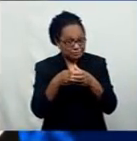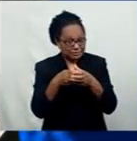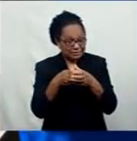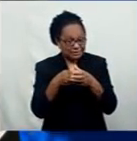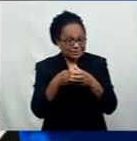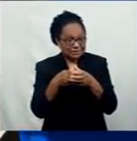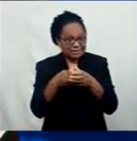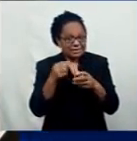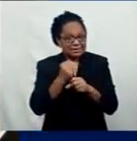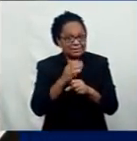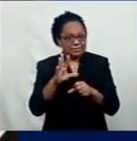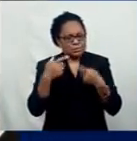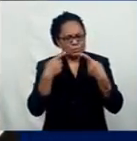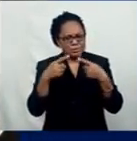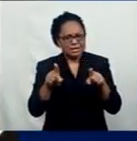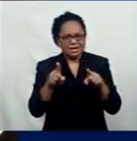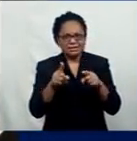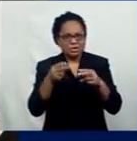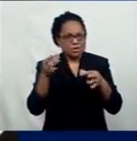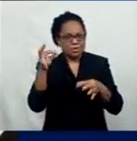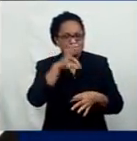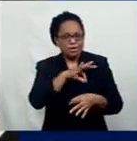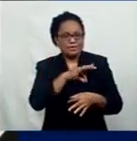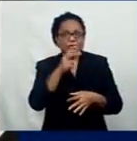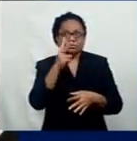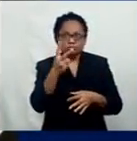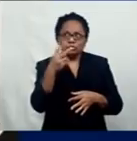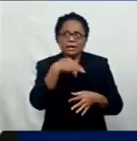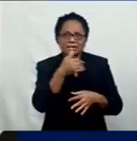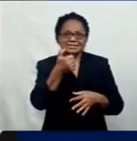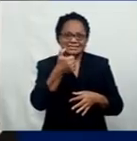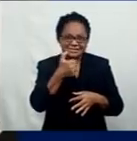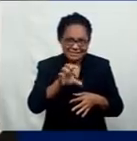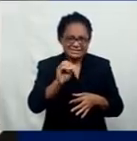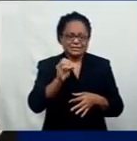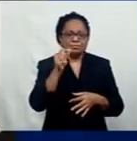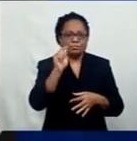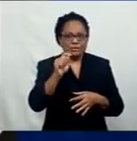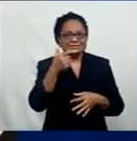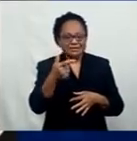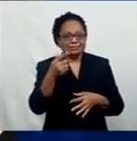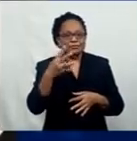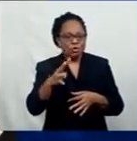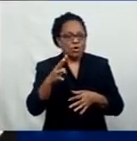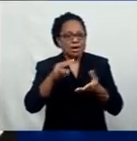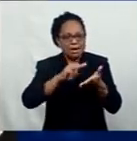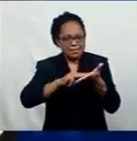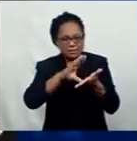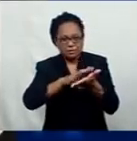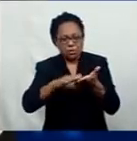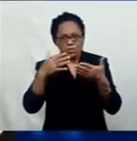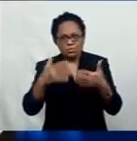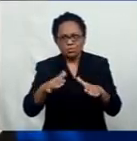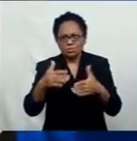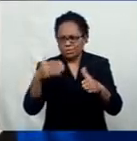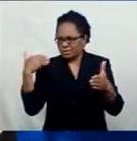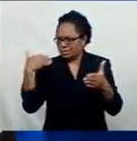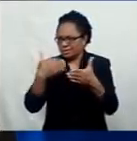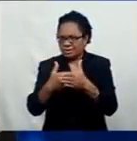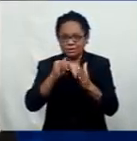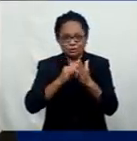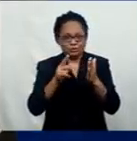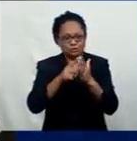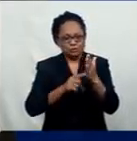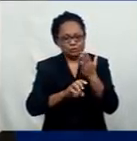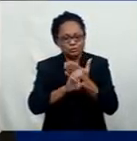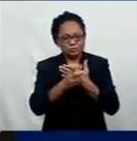a net profit after tax result of $260.74 million for the half year ended 30th June 2021,